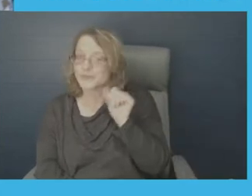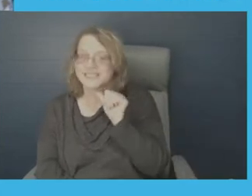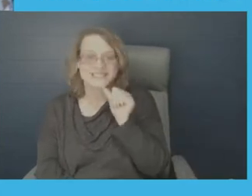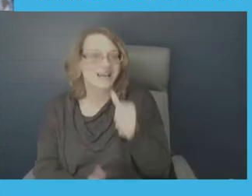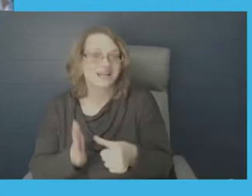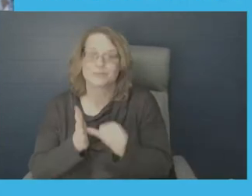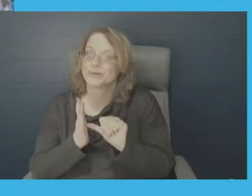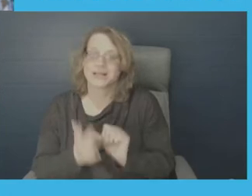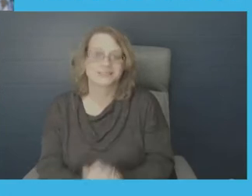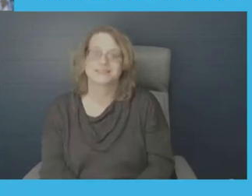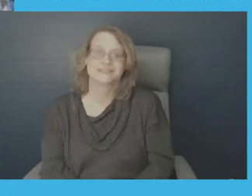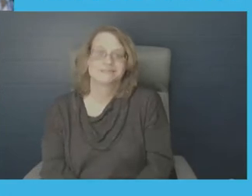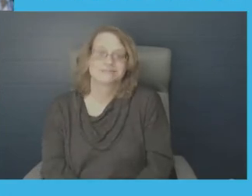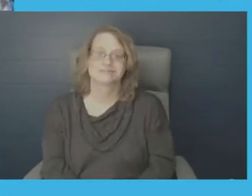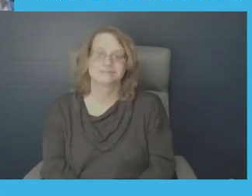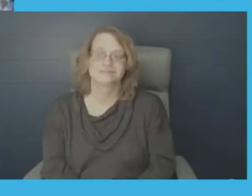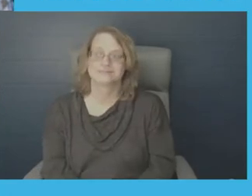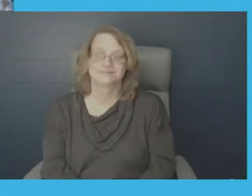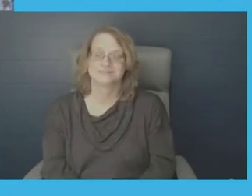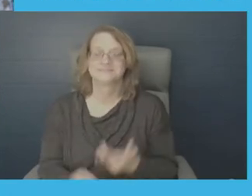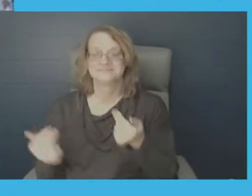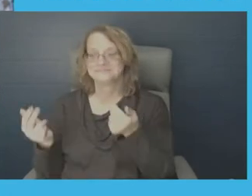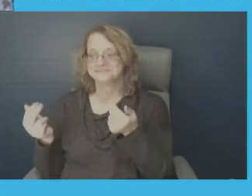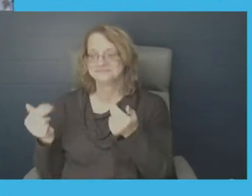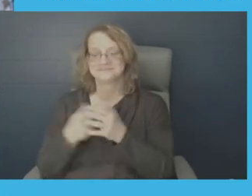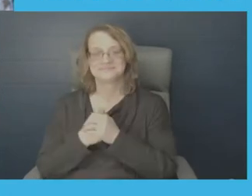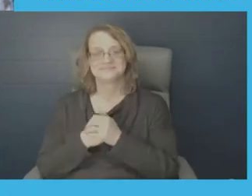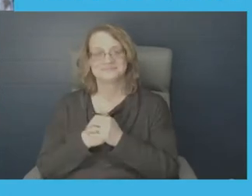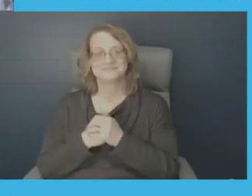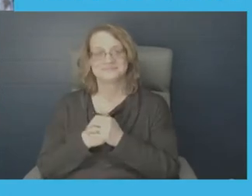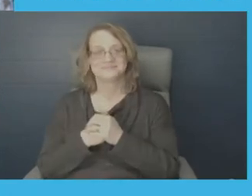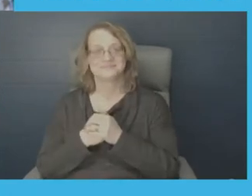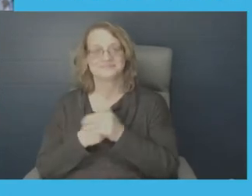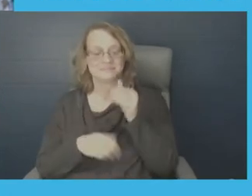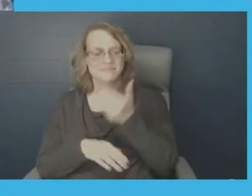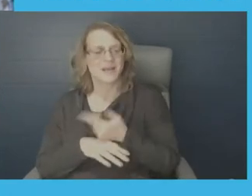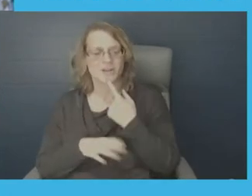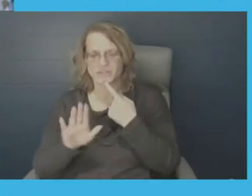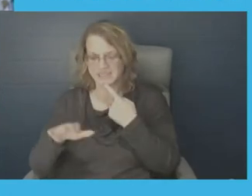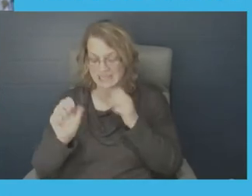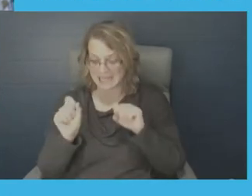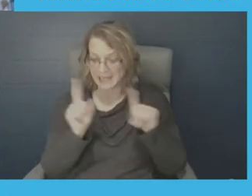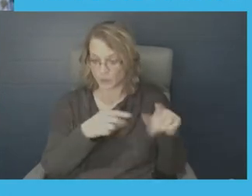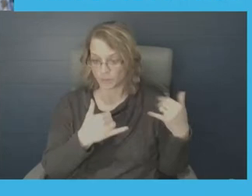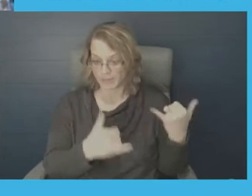She listened. She was not impressed.